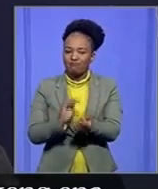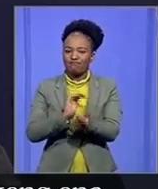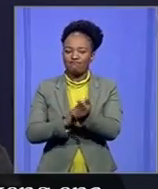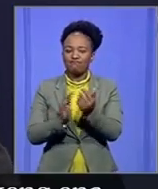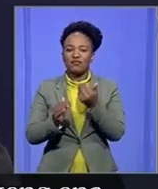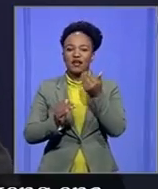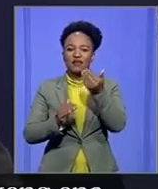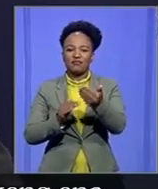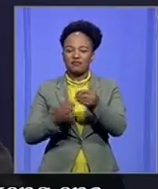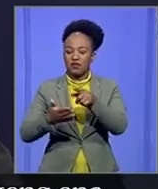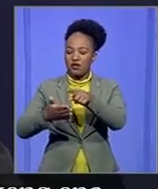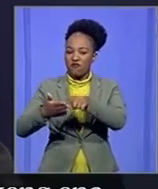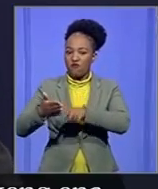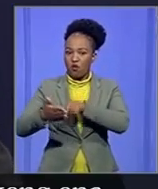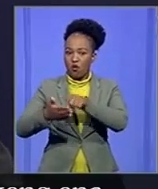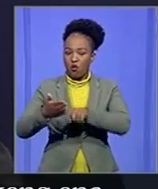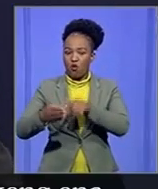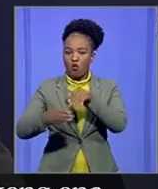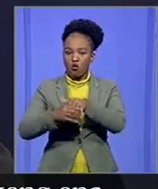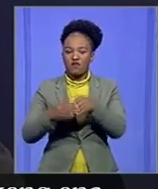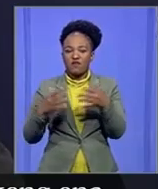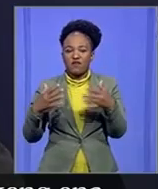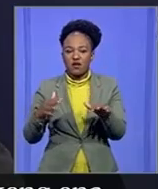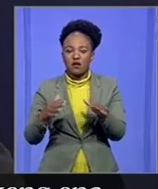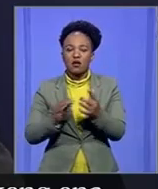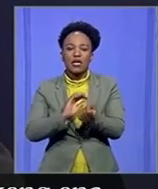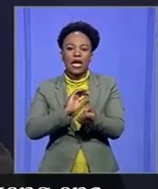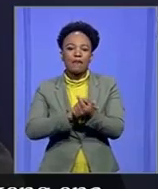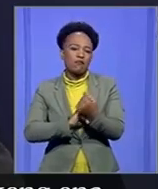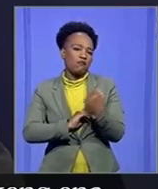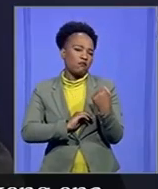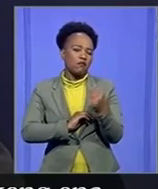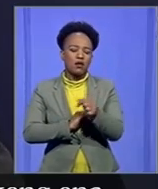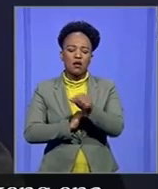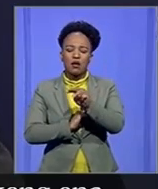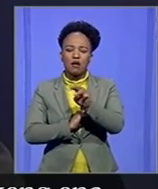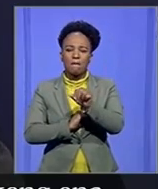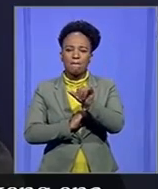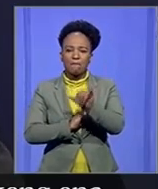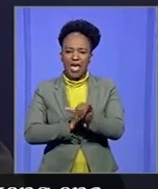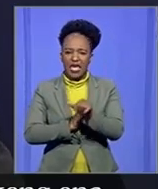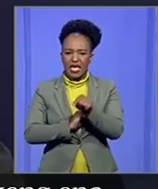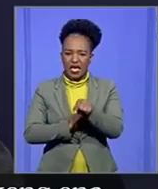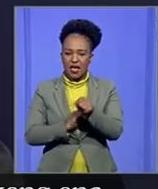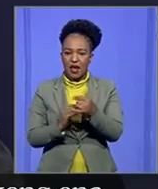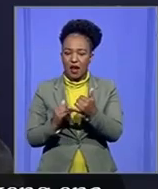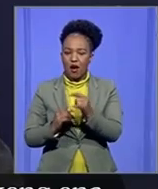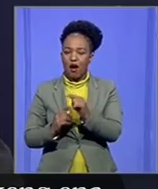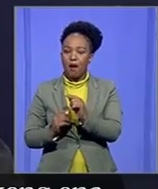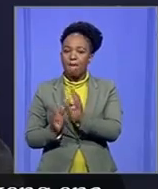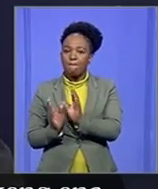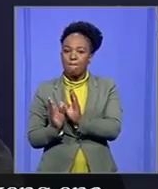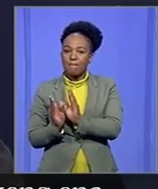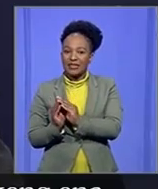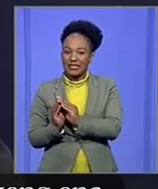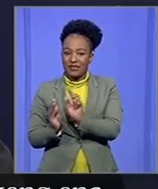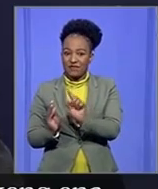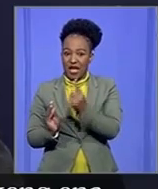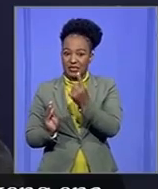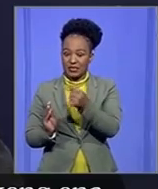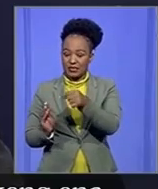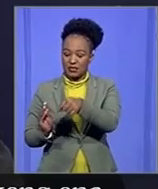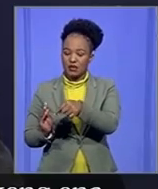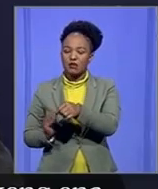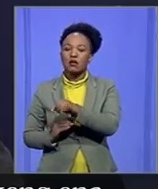lebeletse ditlhopho tse di diragetse ka May, ka jalo Cabinet Lekgotla ya ntlha e diragala ka July. Se se